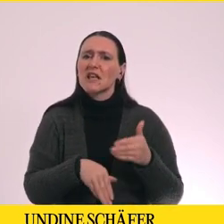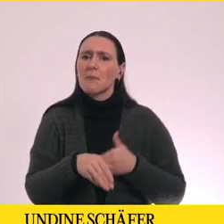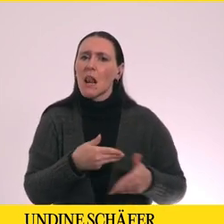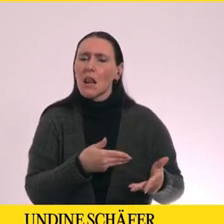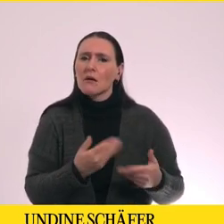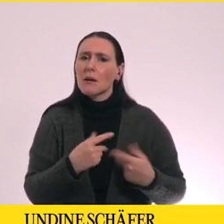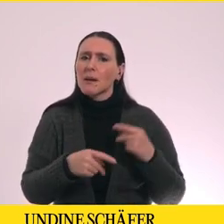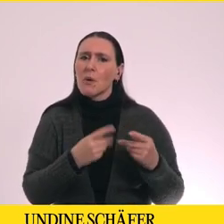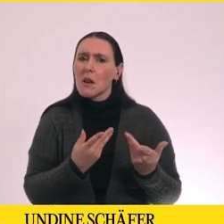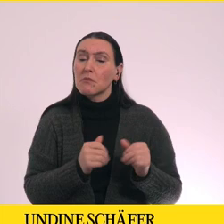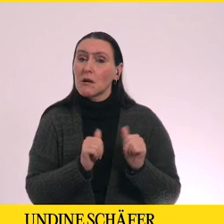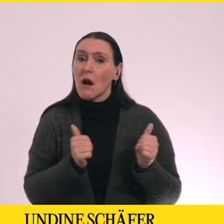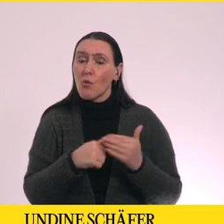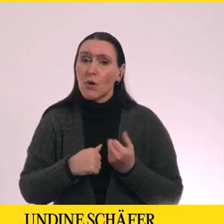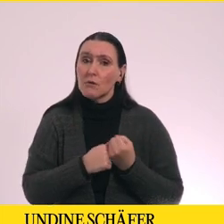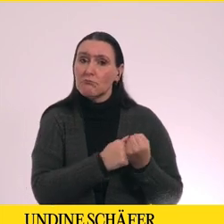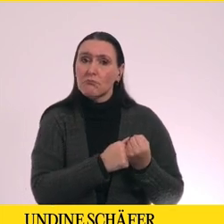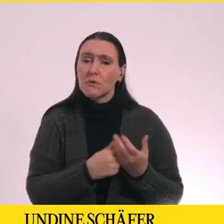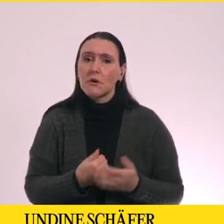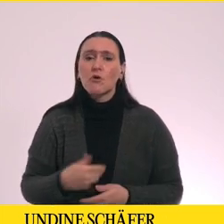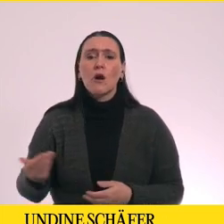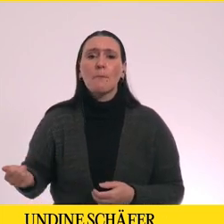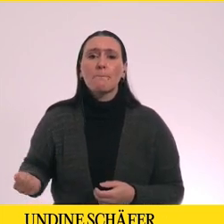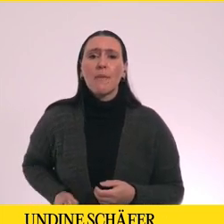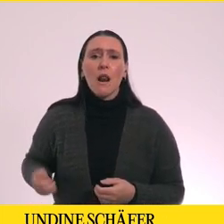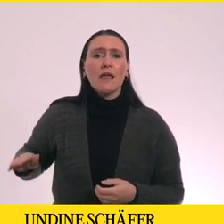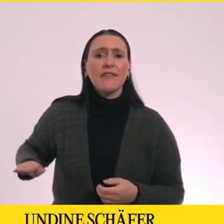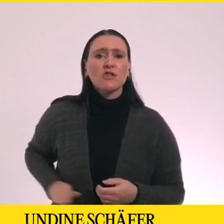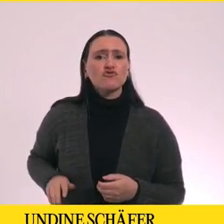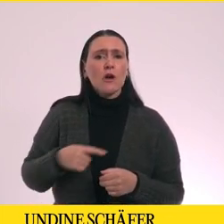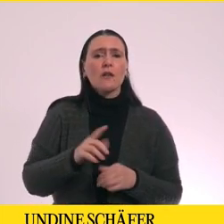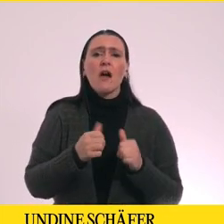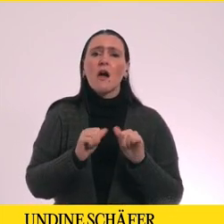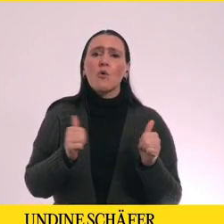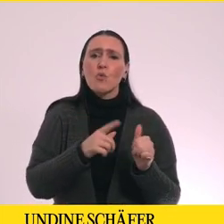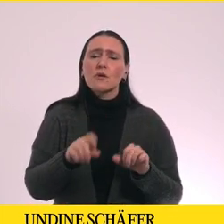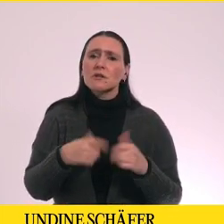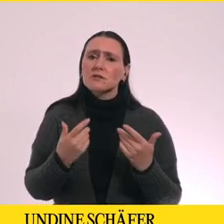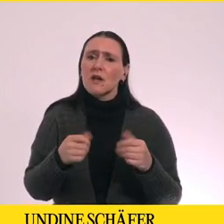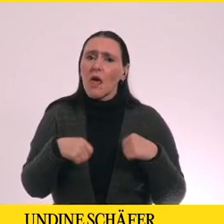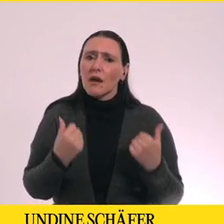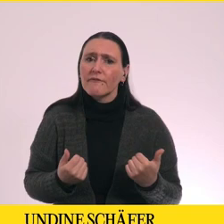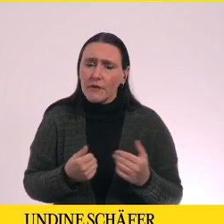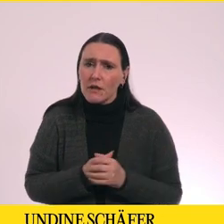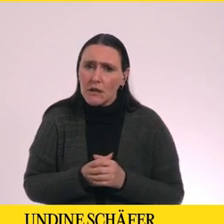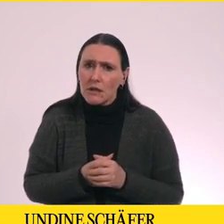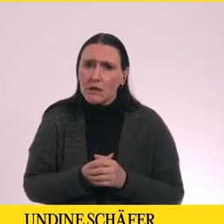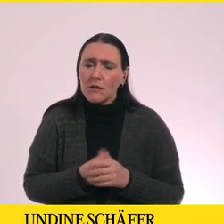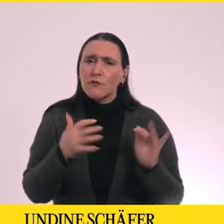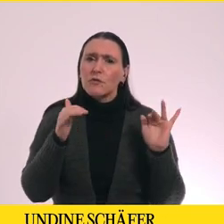What is it like in Bangladesh? What is the link between an